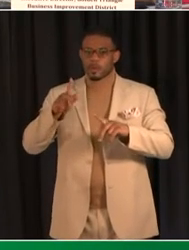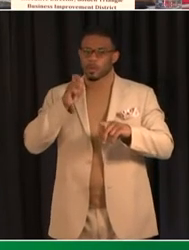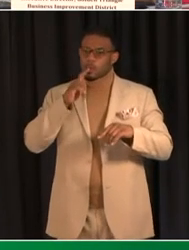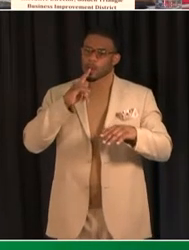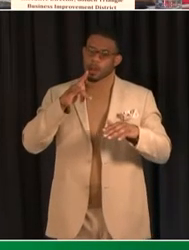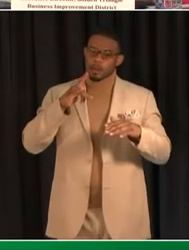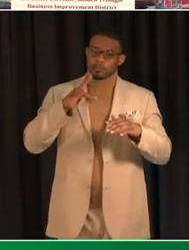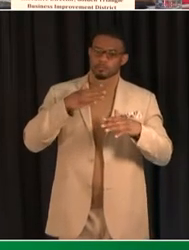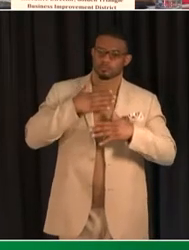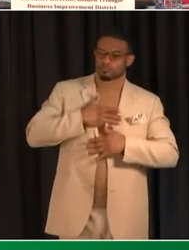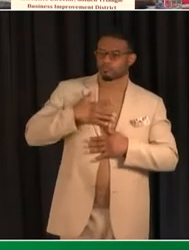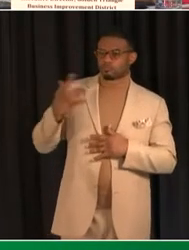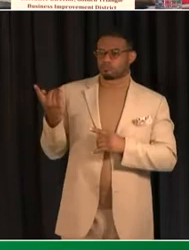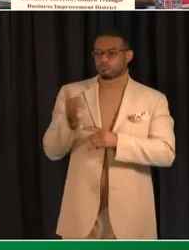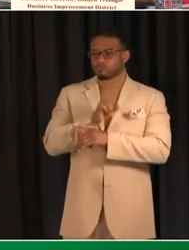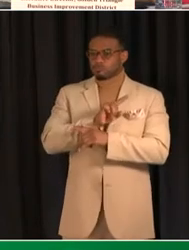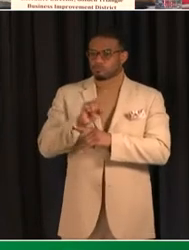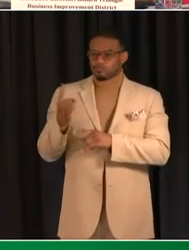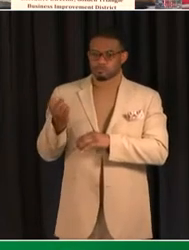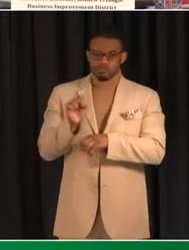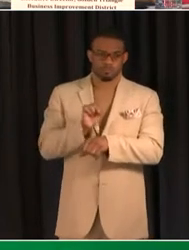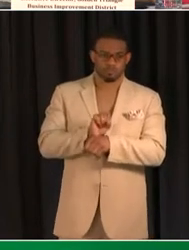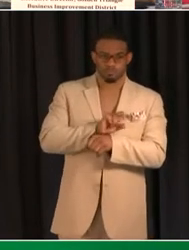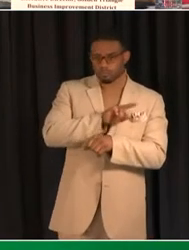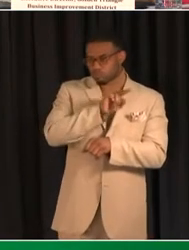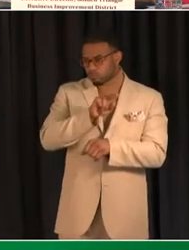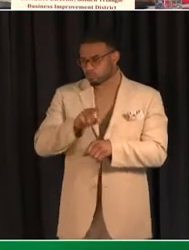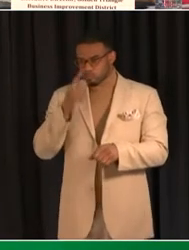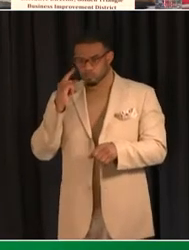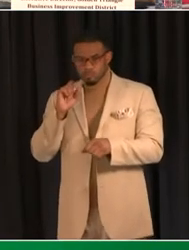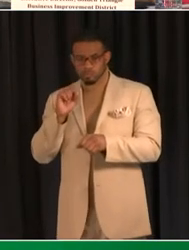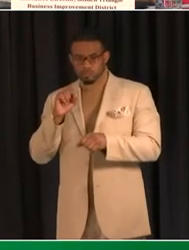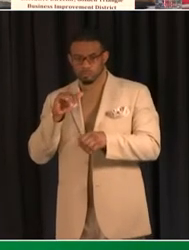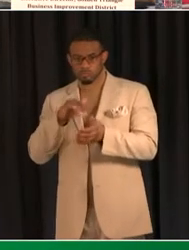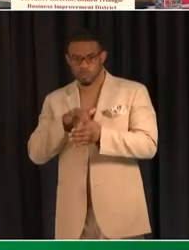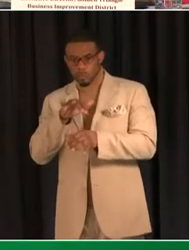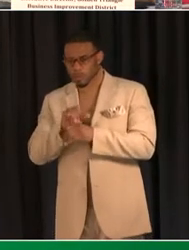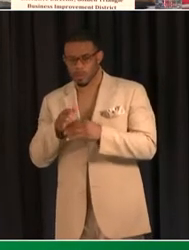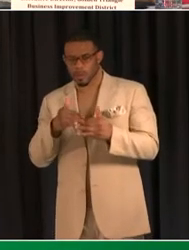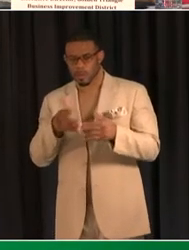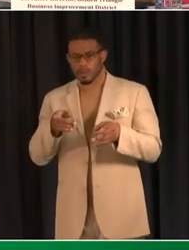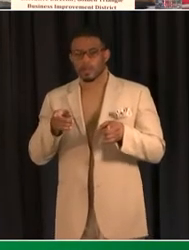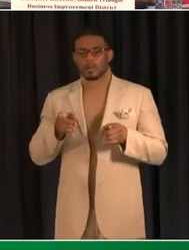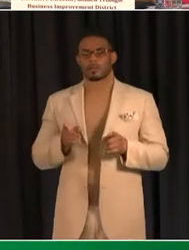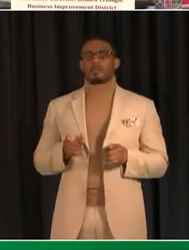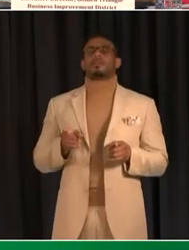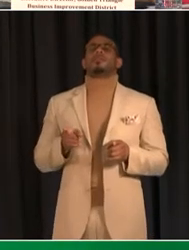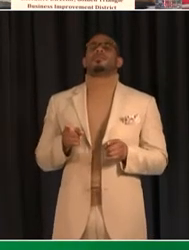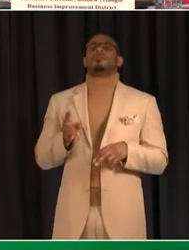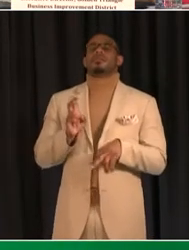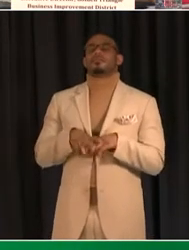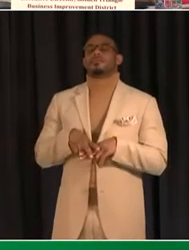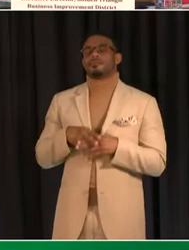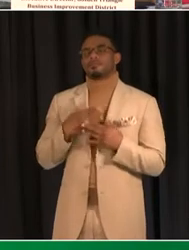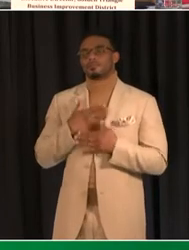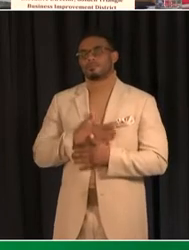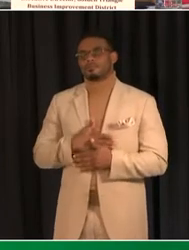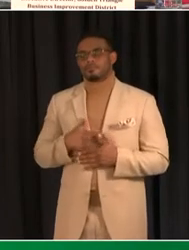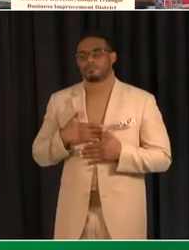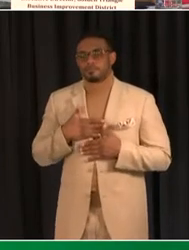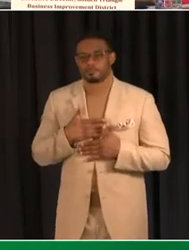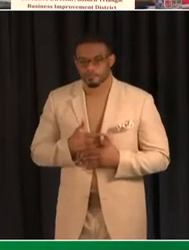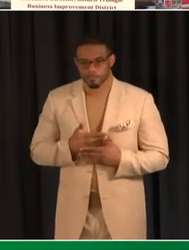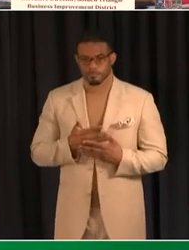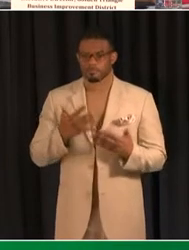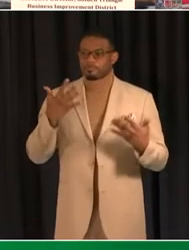so that people who are either passing by or working or coming down for a doctor's appointment or whatever can sit outside a little bit